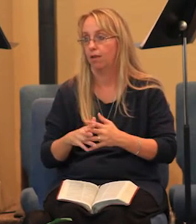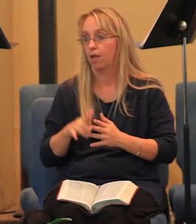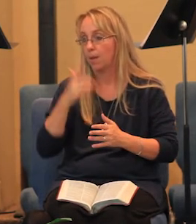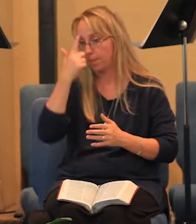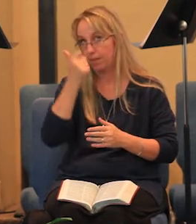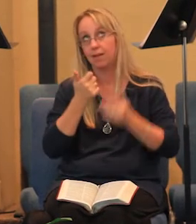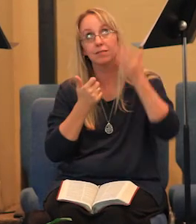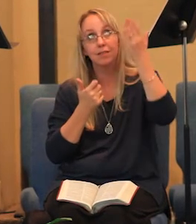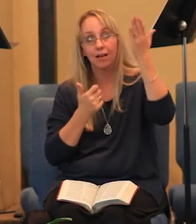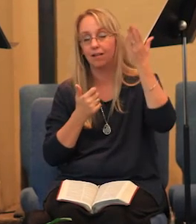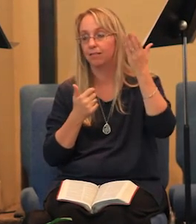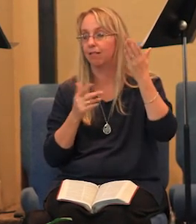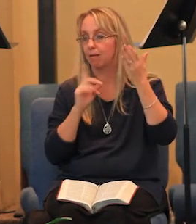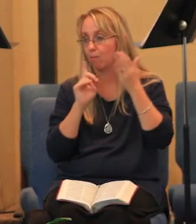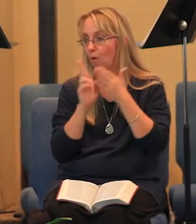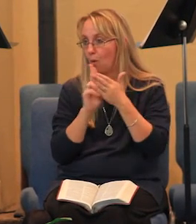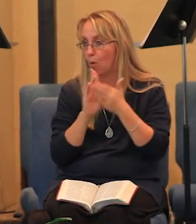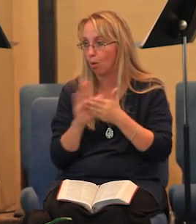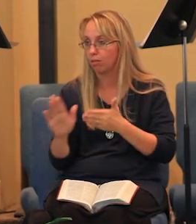because I am holy.